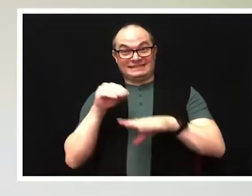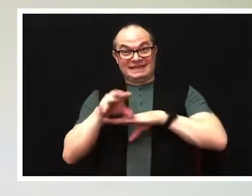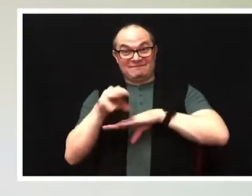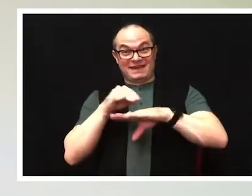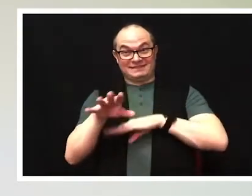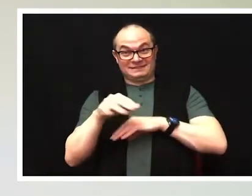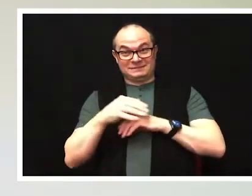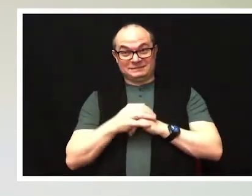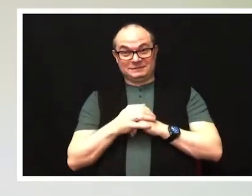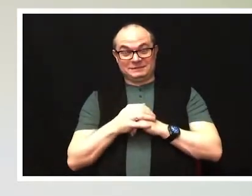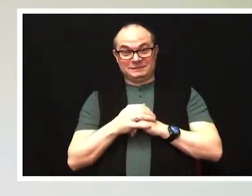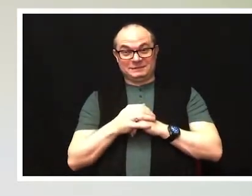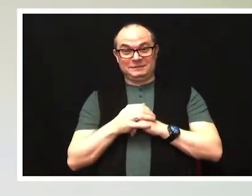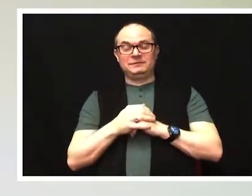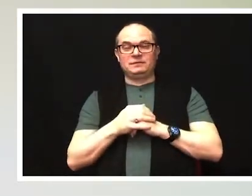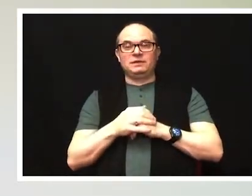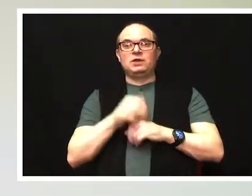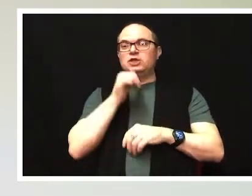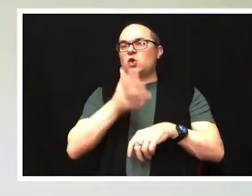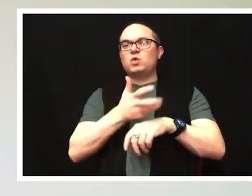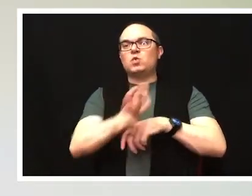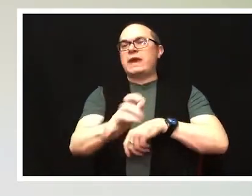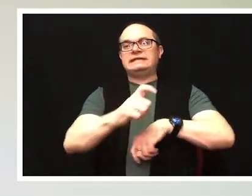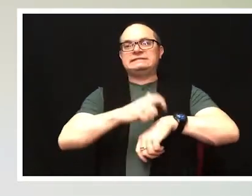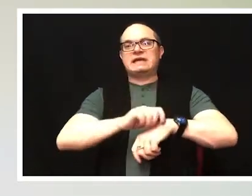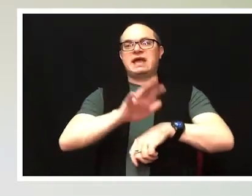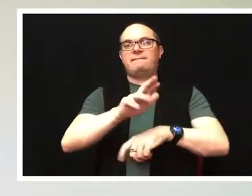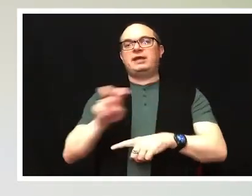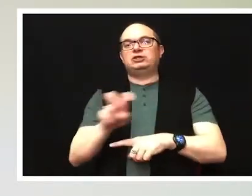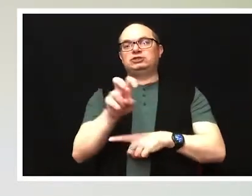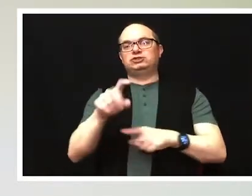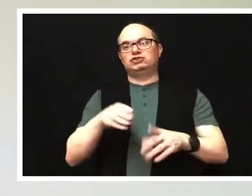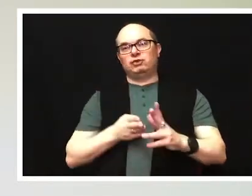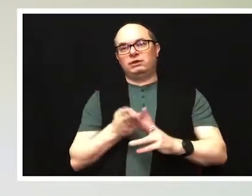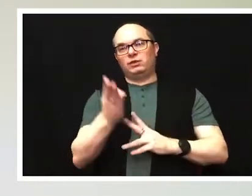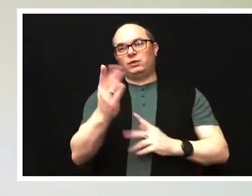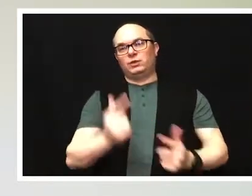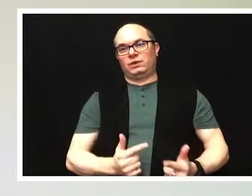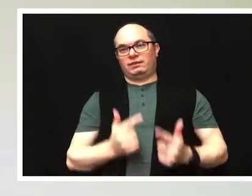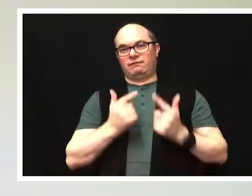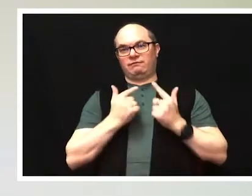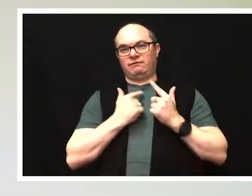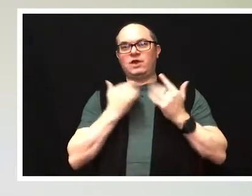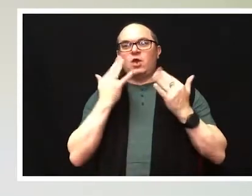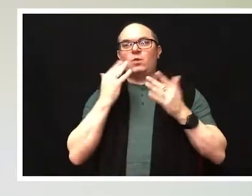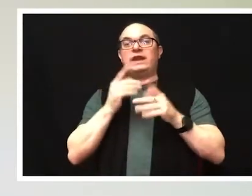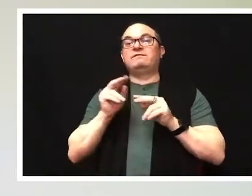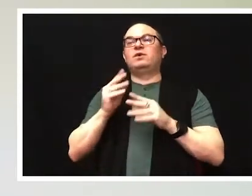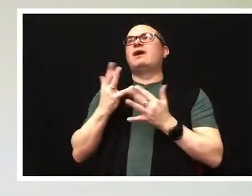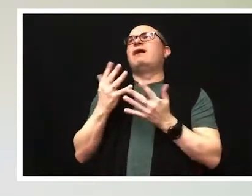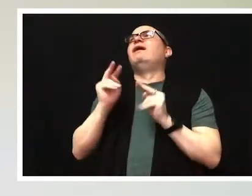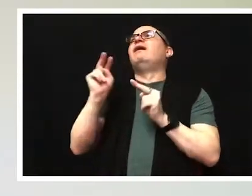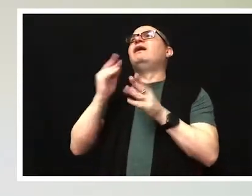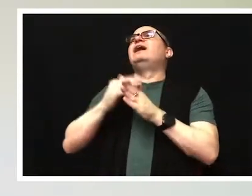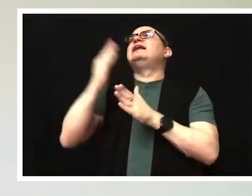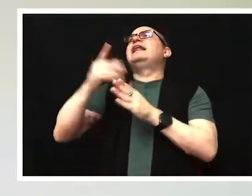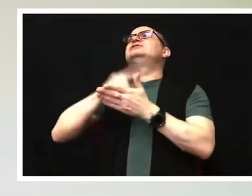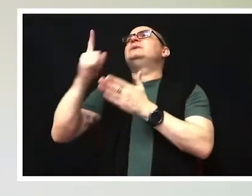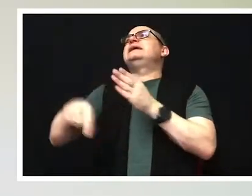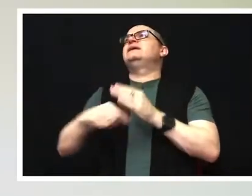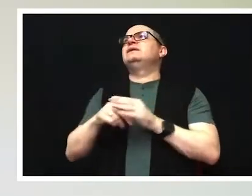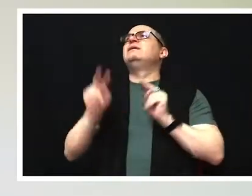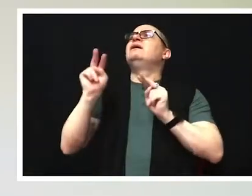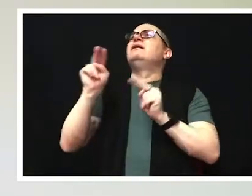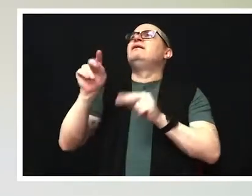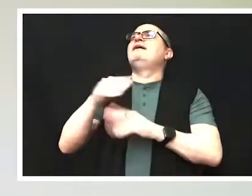advice is this. Don't waste time in your journey through life waiting for the next weekend to happen, waiting for